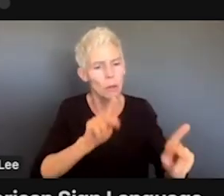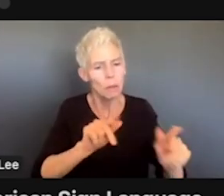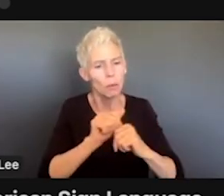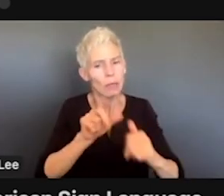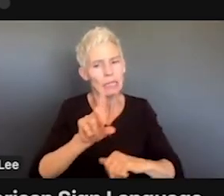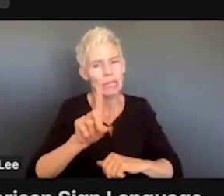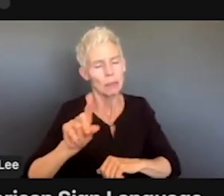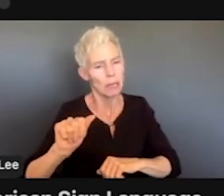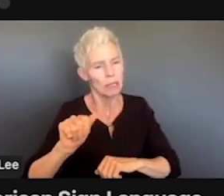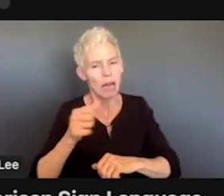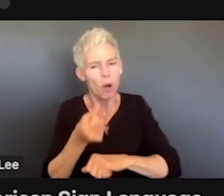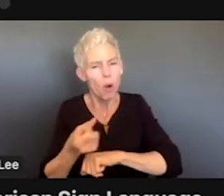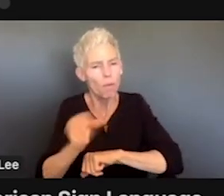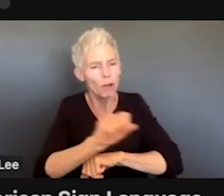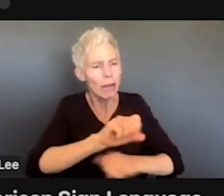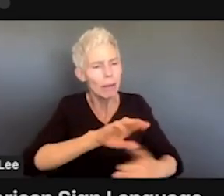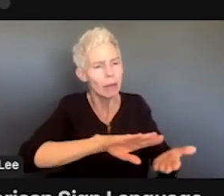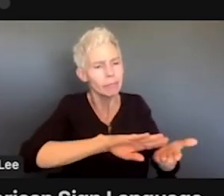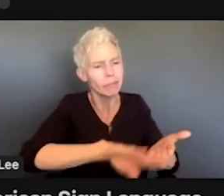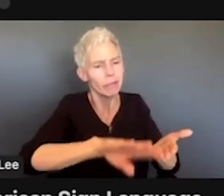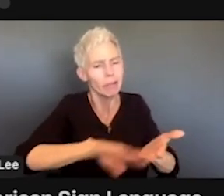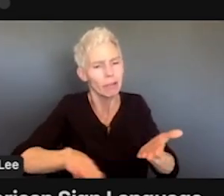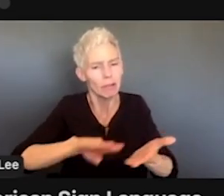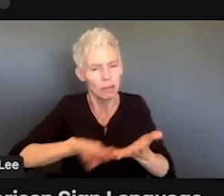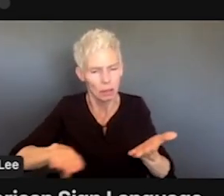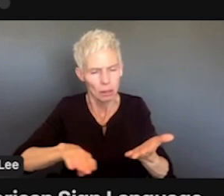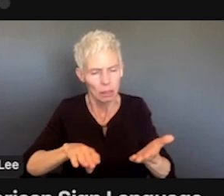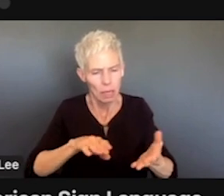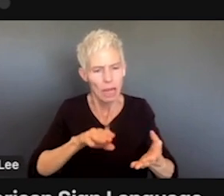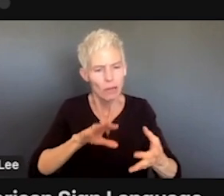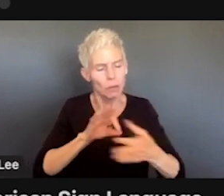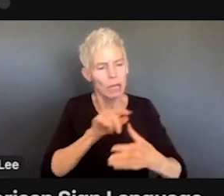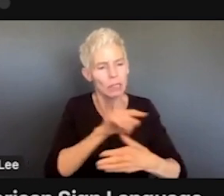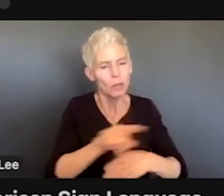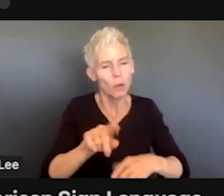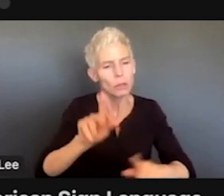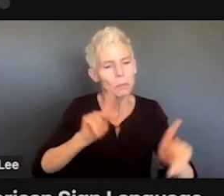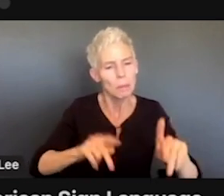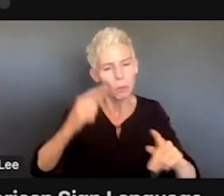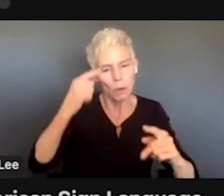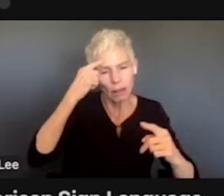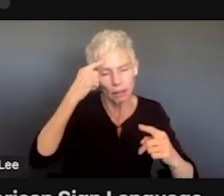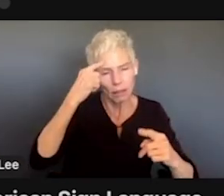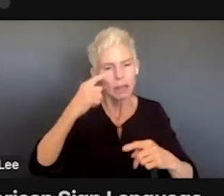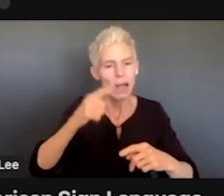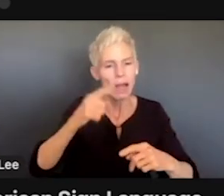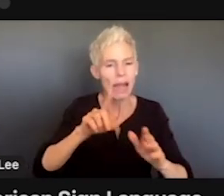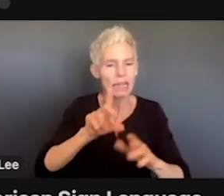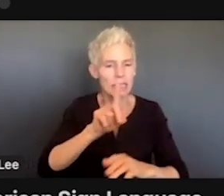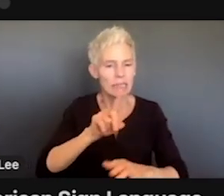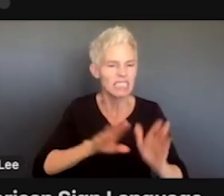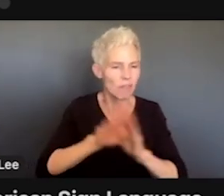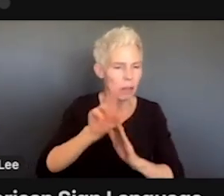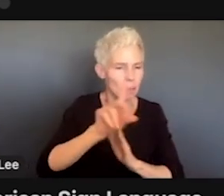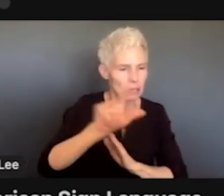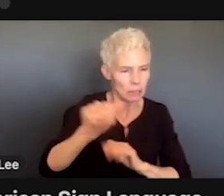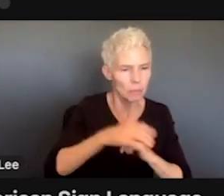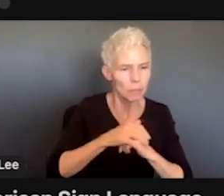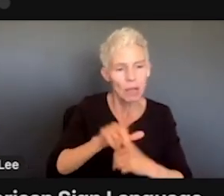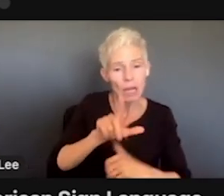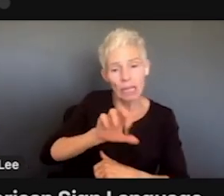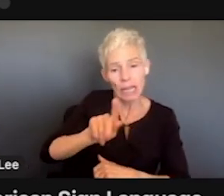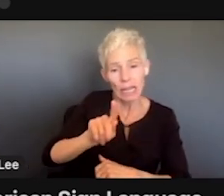exclusions related to folks with intellectual and developmental disabilities. So if you haven't checked out the Link Center, please